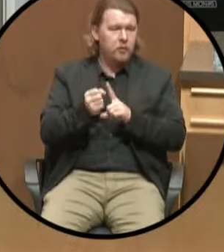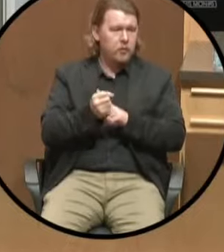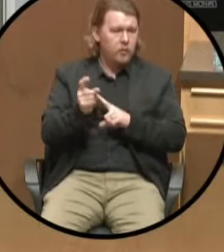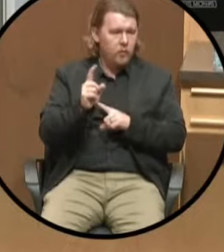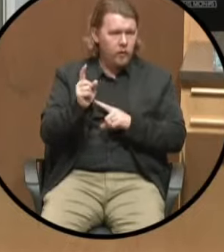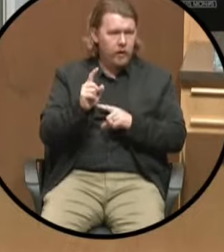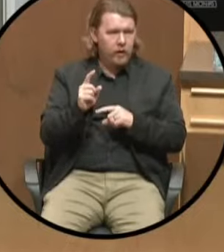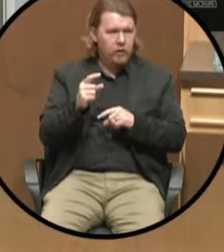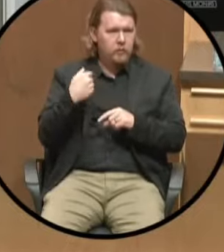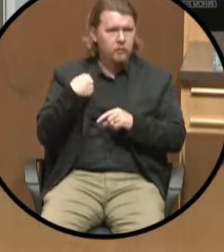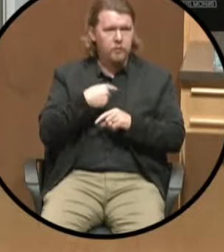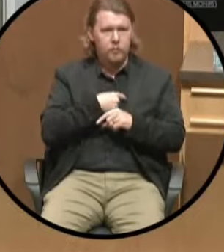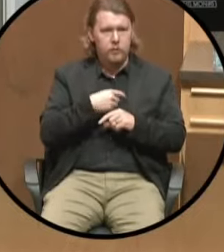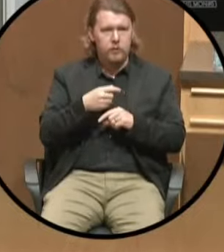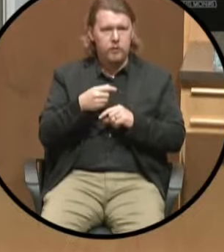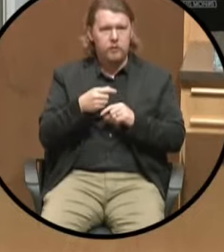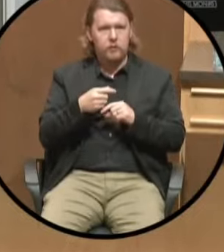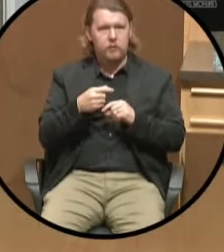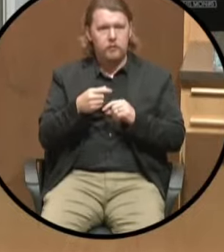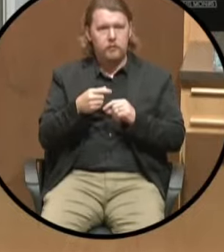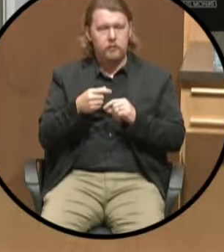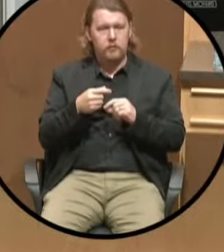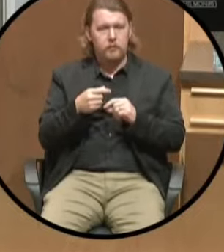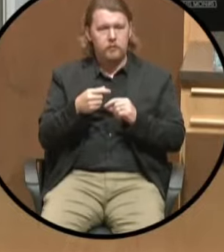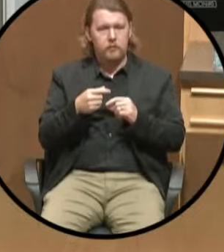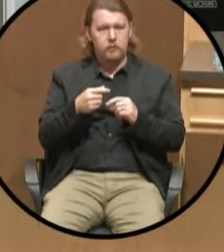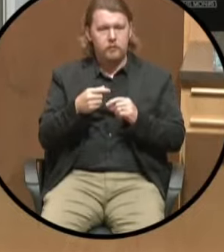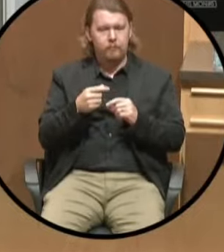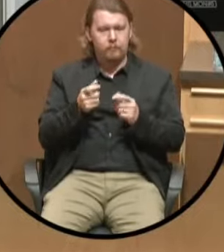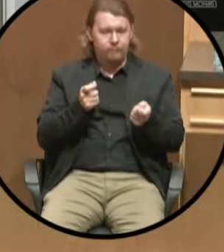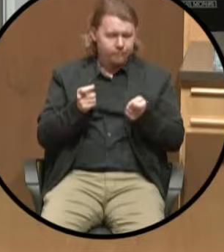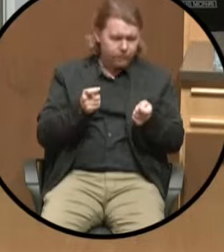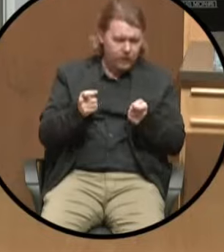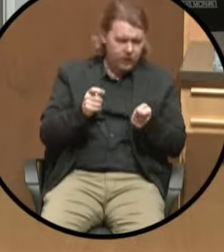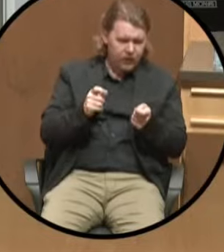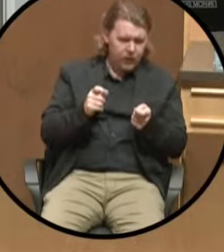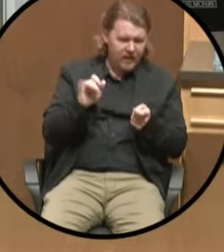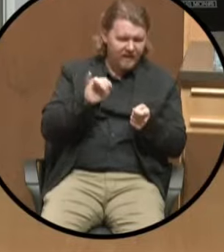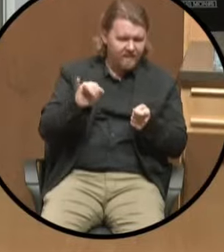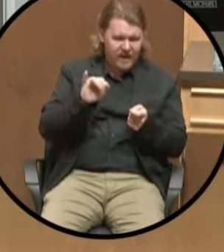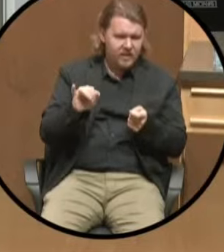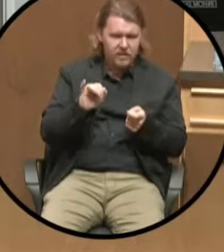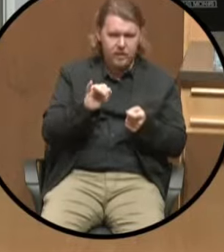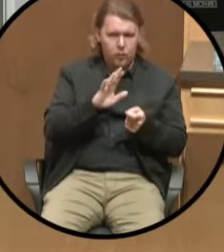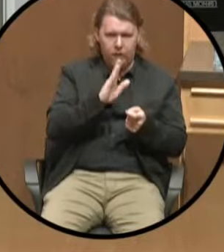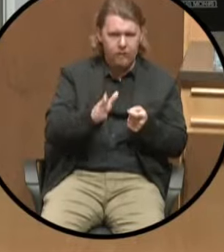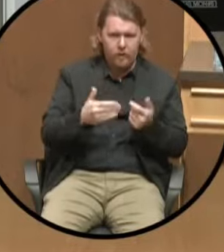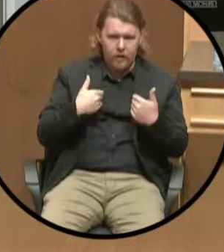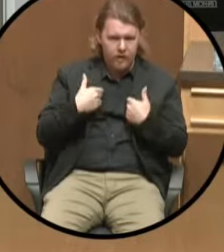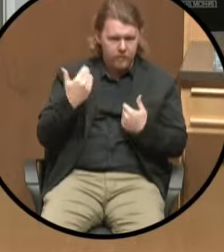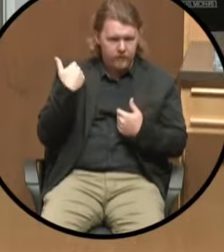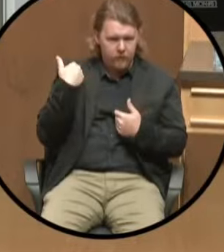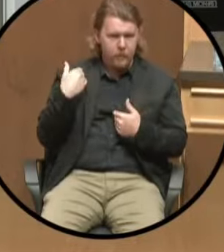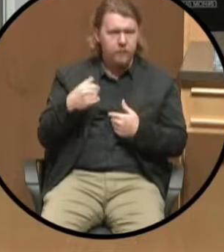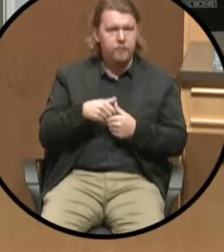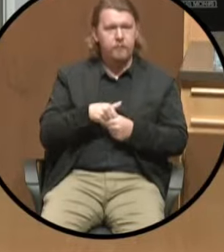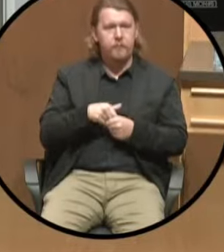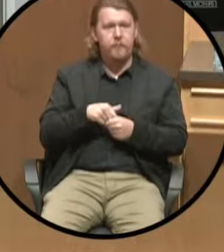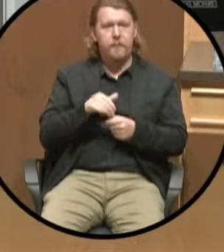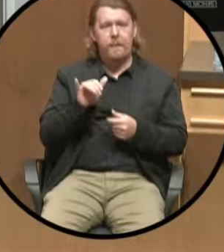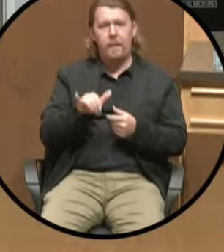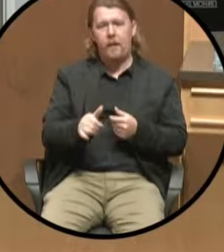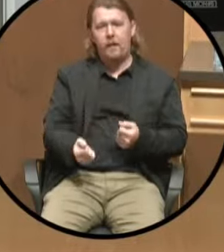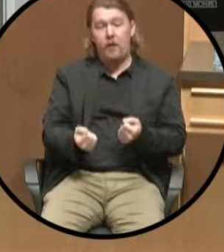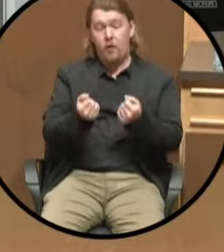we're dealing with an infection that we have not encountered before. And that prompted